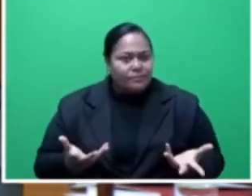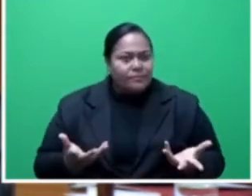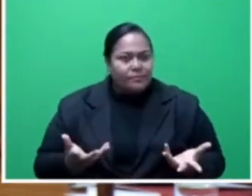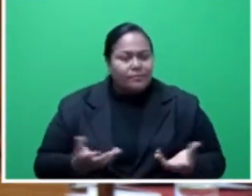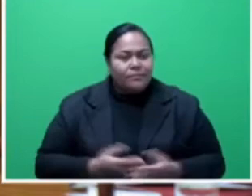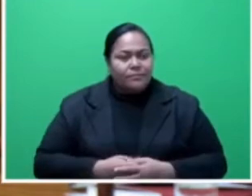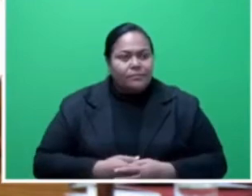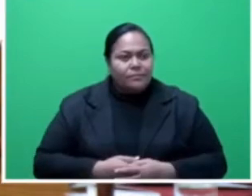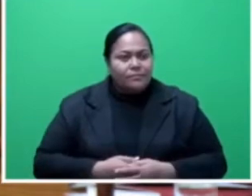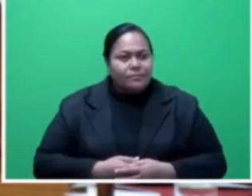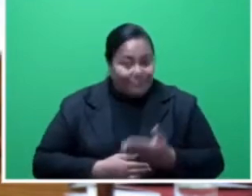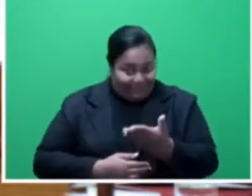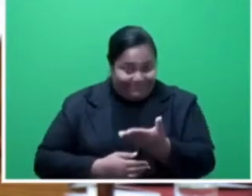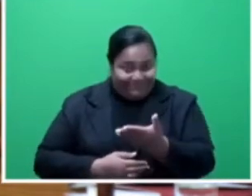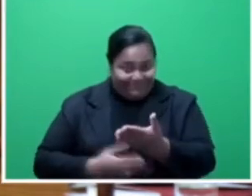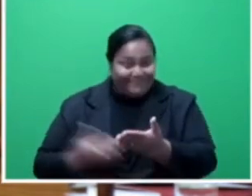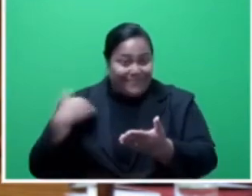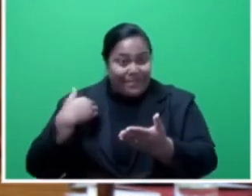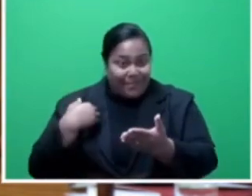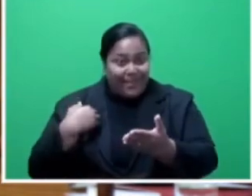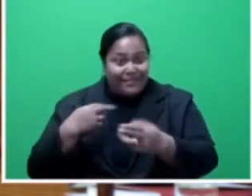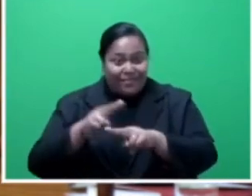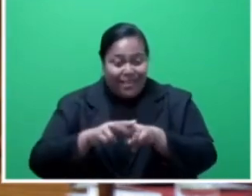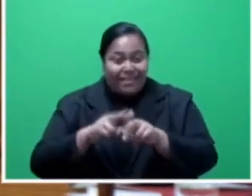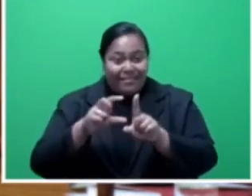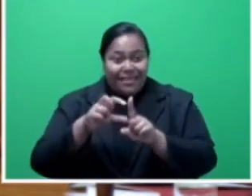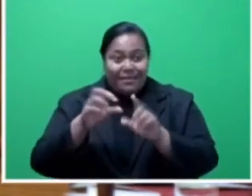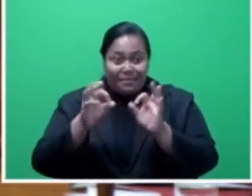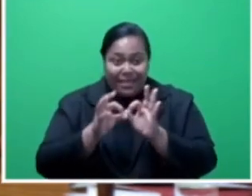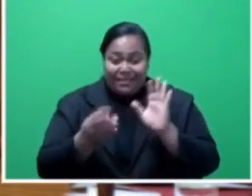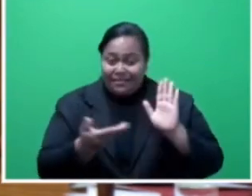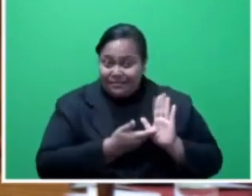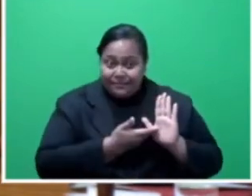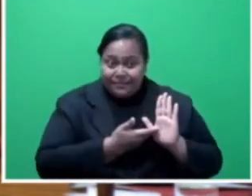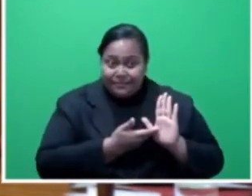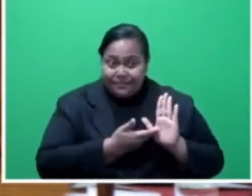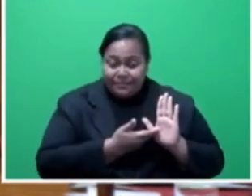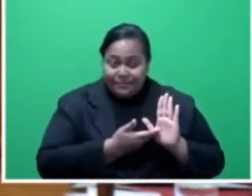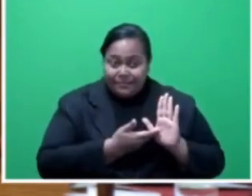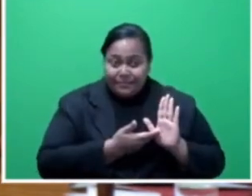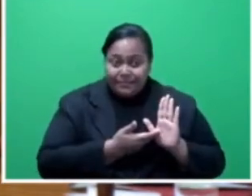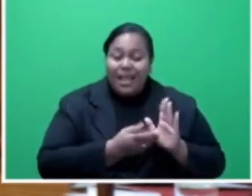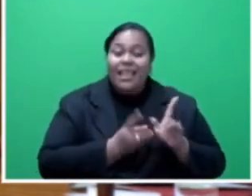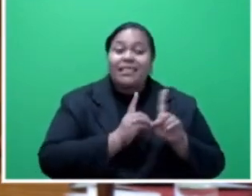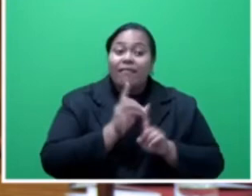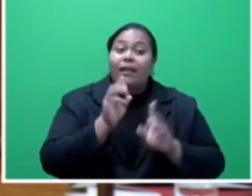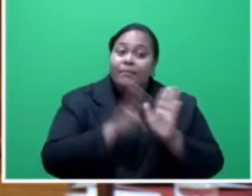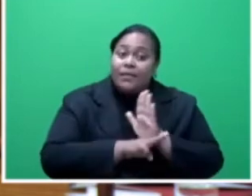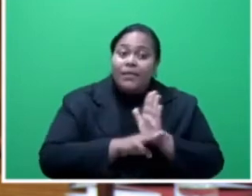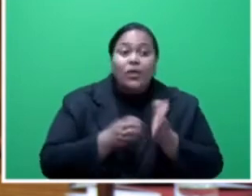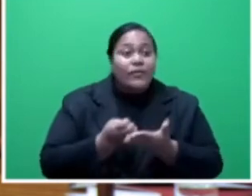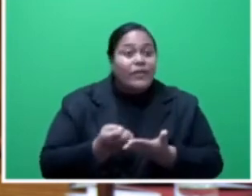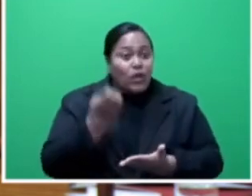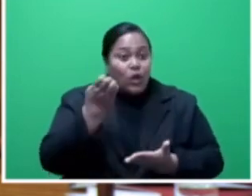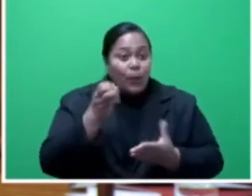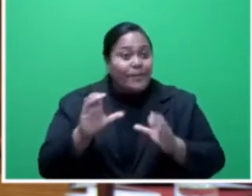And this is the impact of FDB. This is the impact of FDB, the development of economic